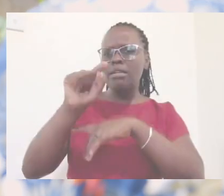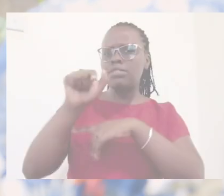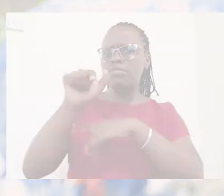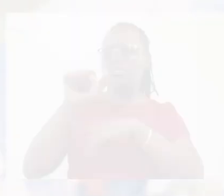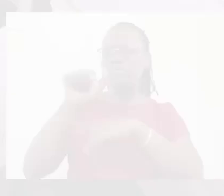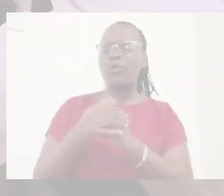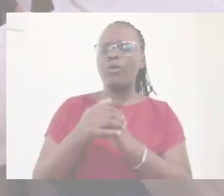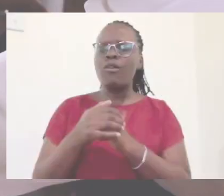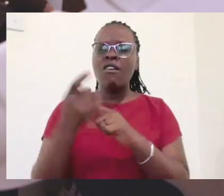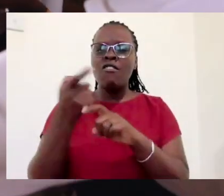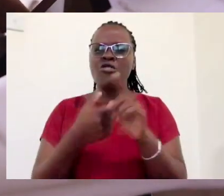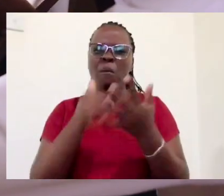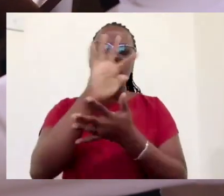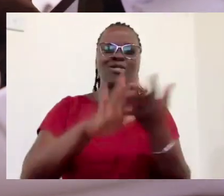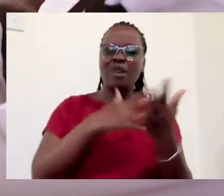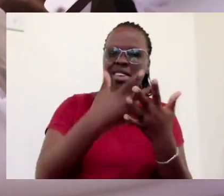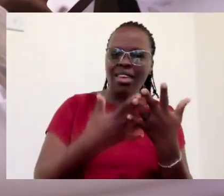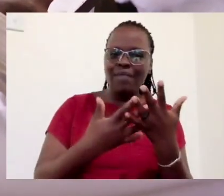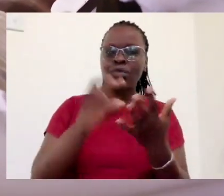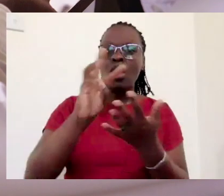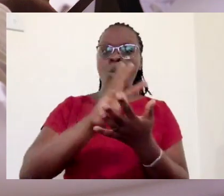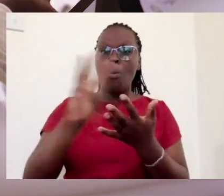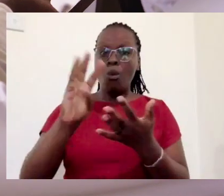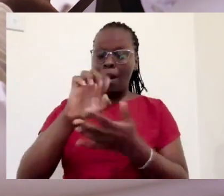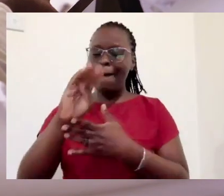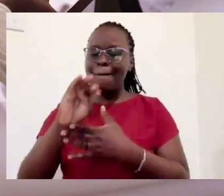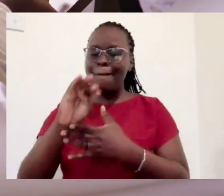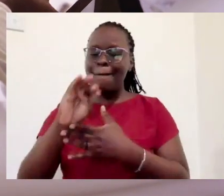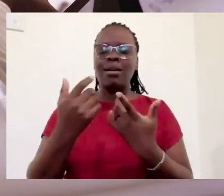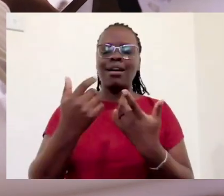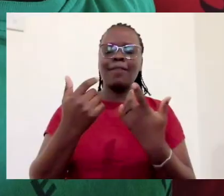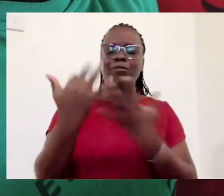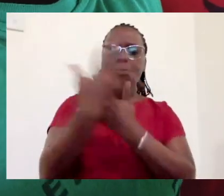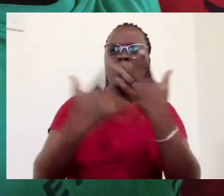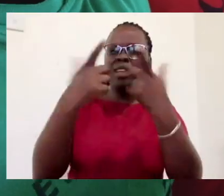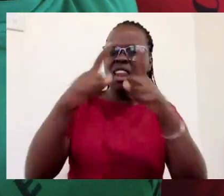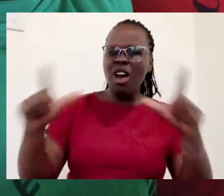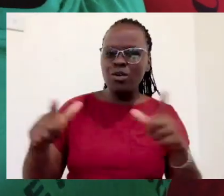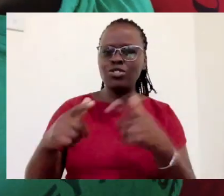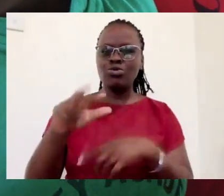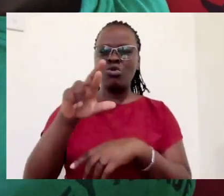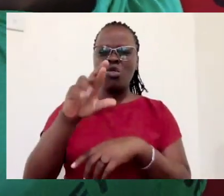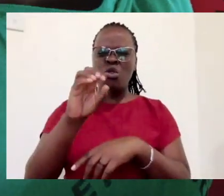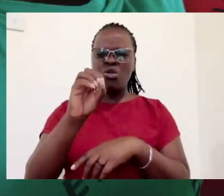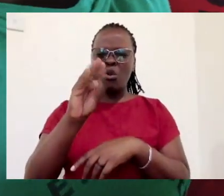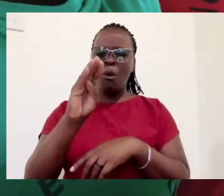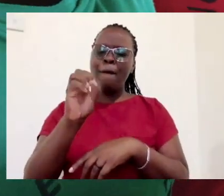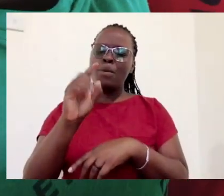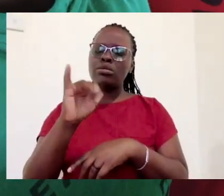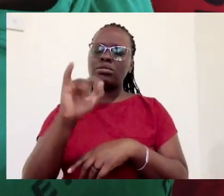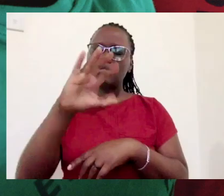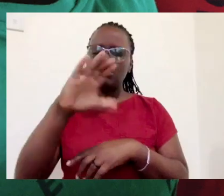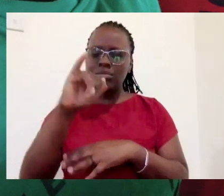the IT skills, varied from networking, web development, coding, robotics,